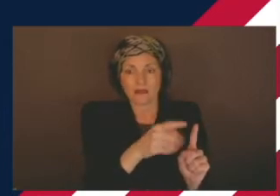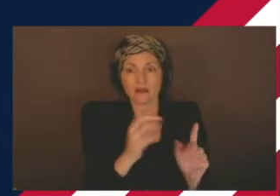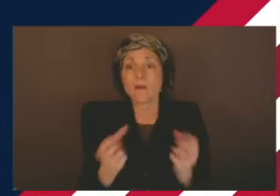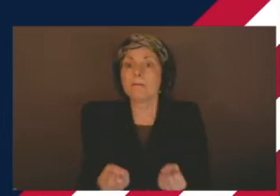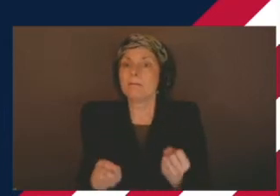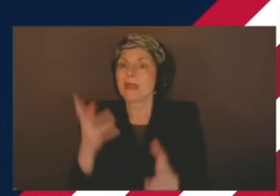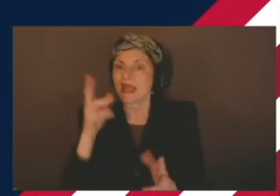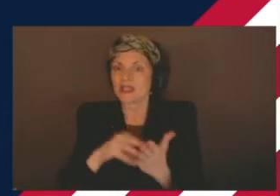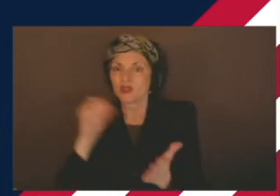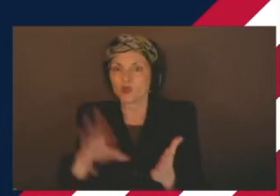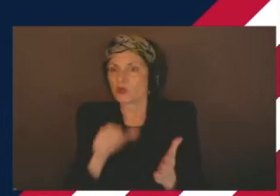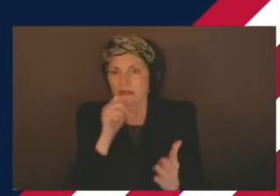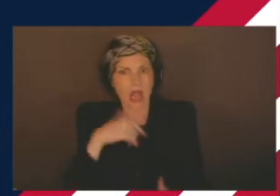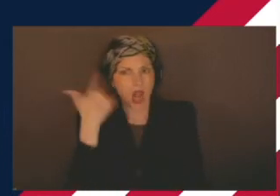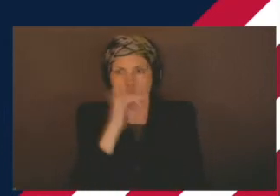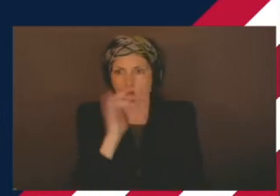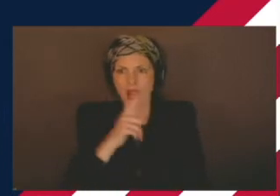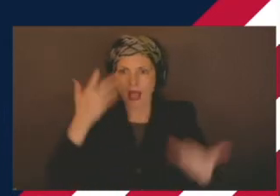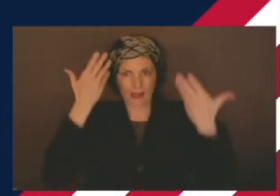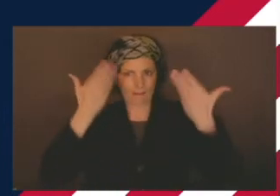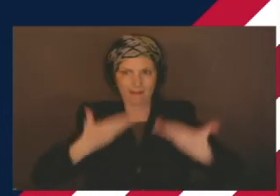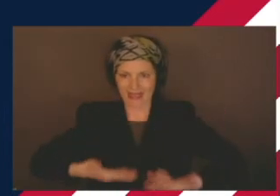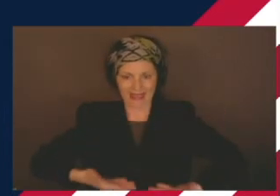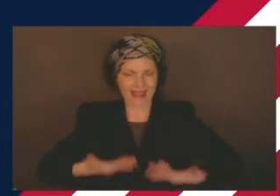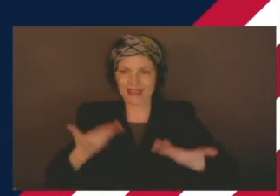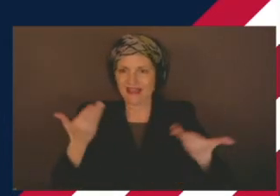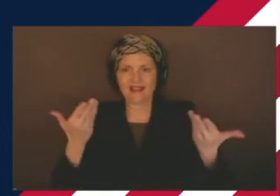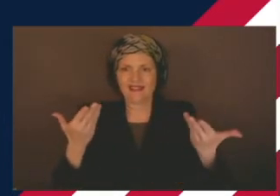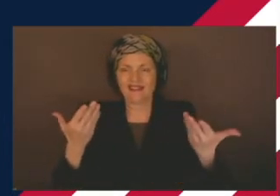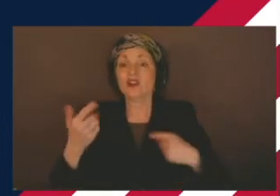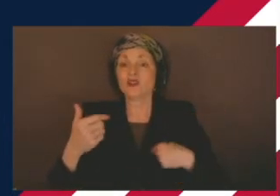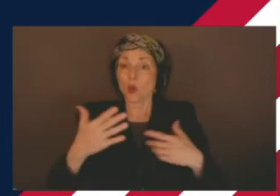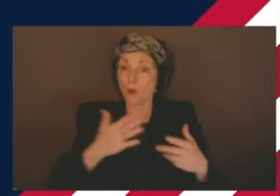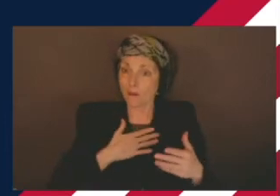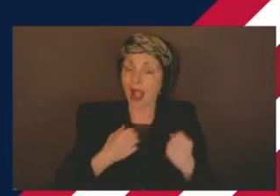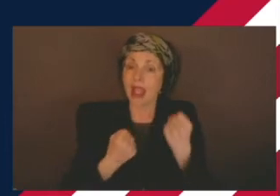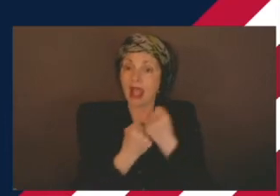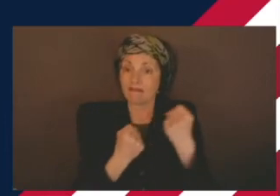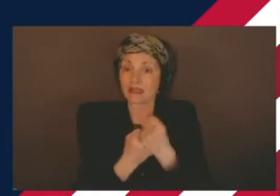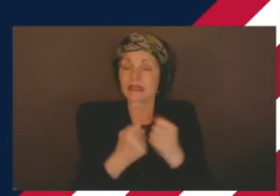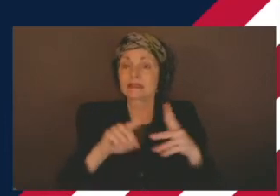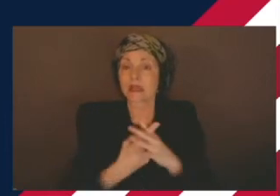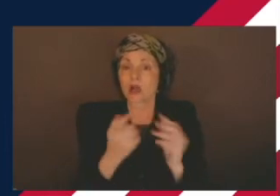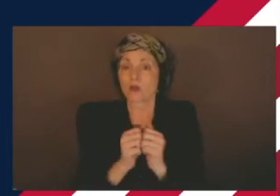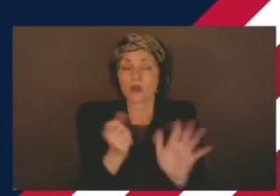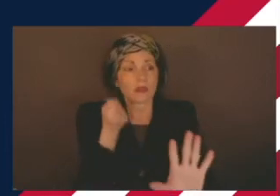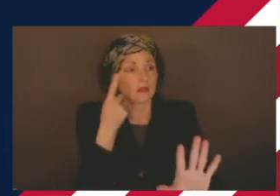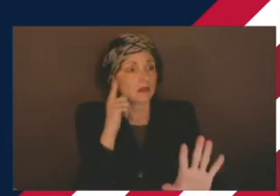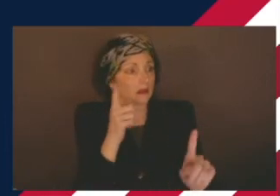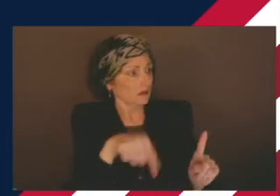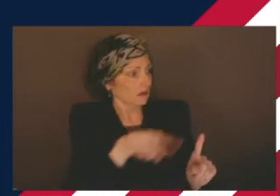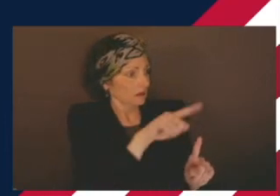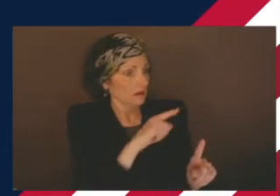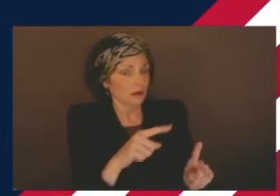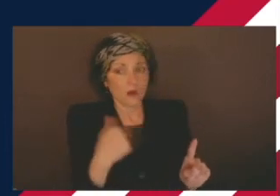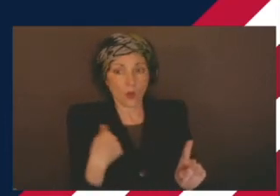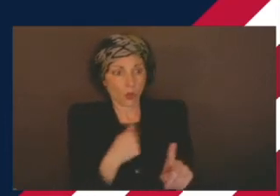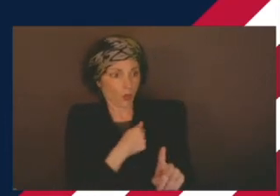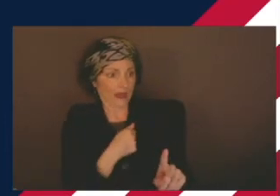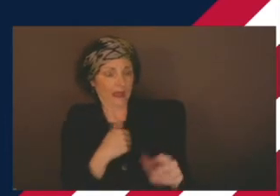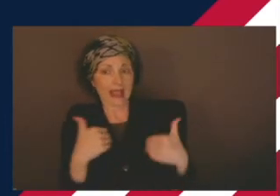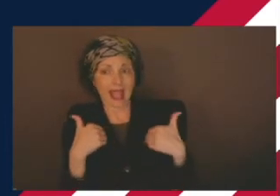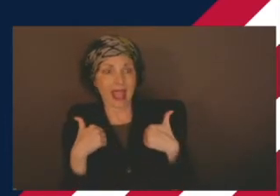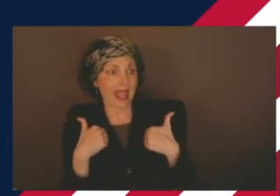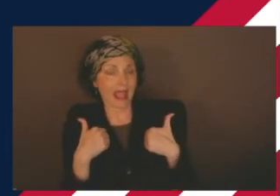advocacy started with me being, you know, someone that could represent a community that deals with gun violence daily, because Parkland isn't a community that deals